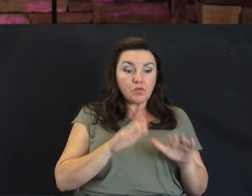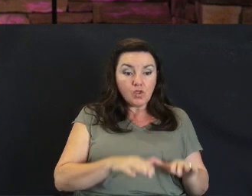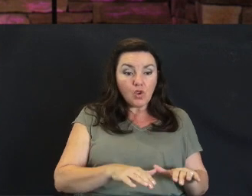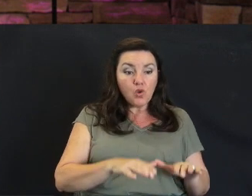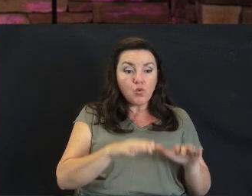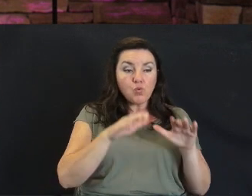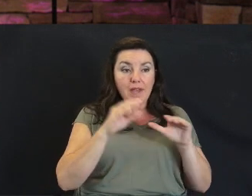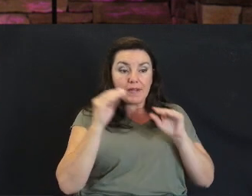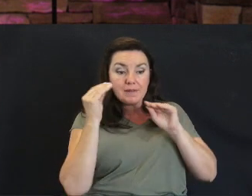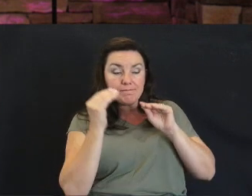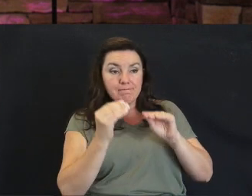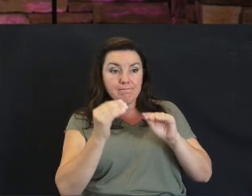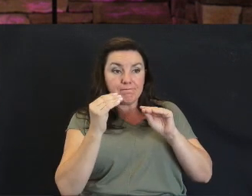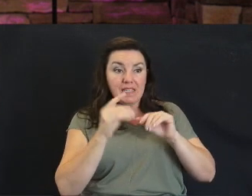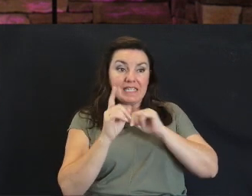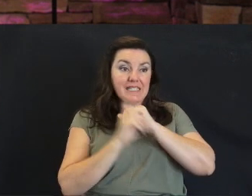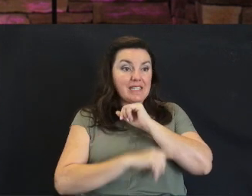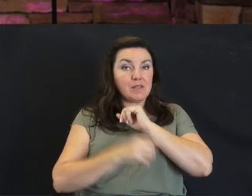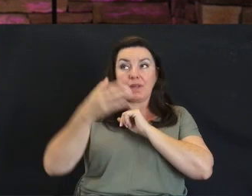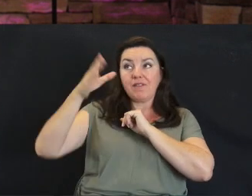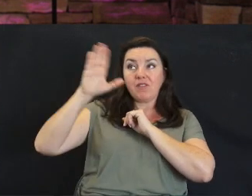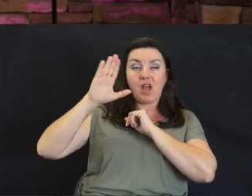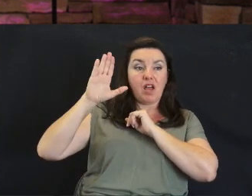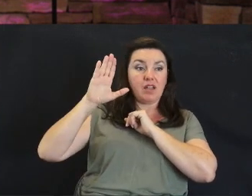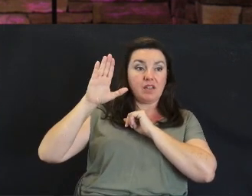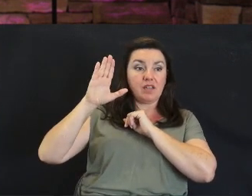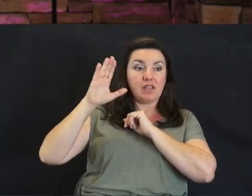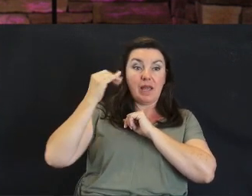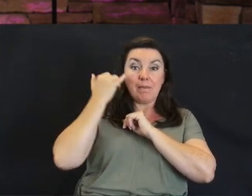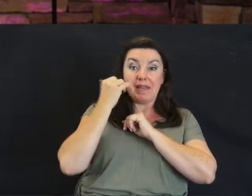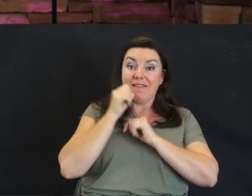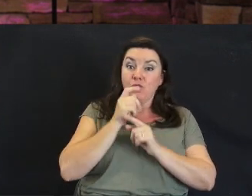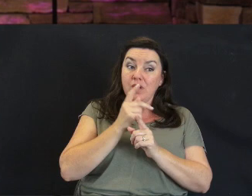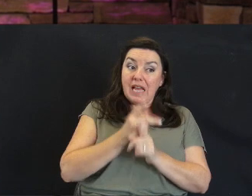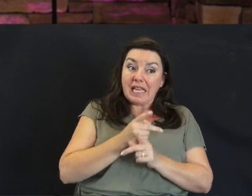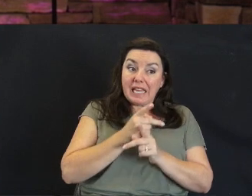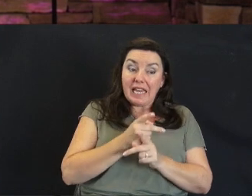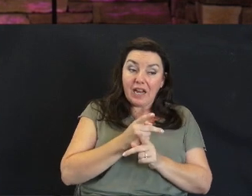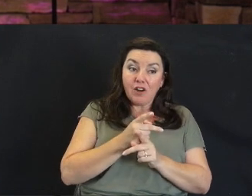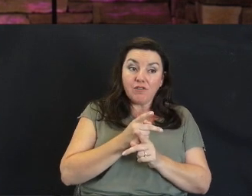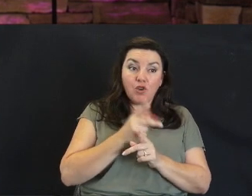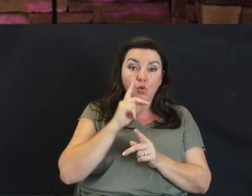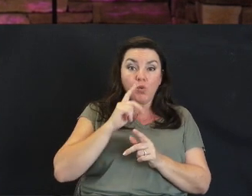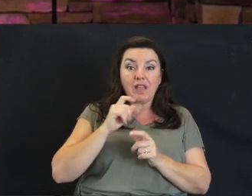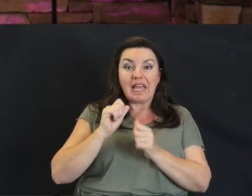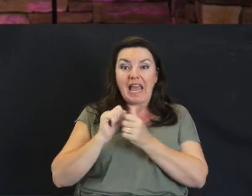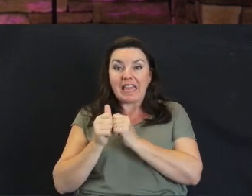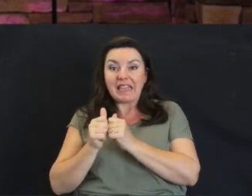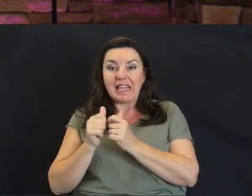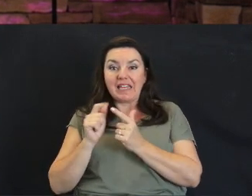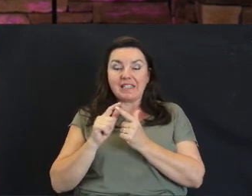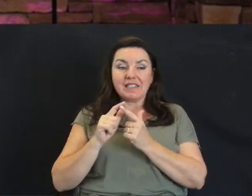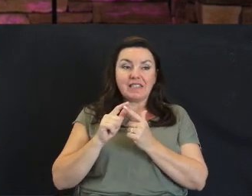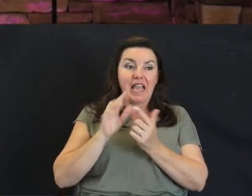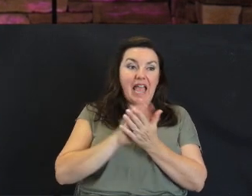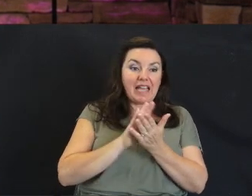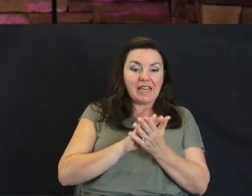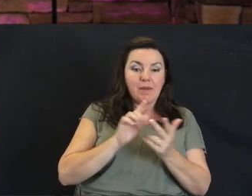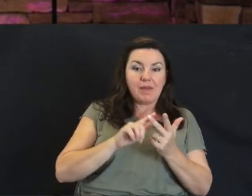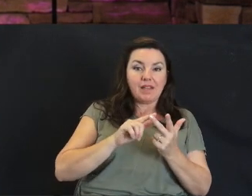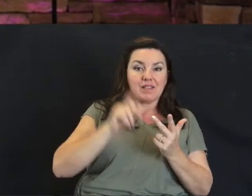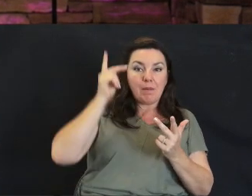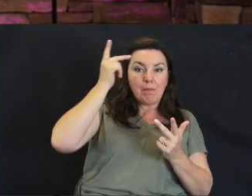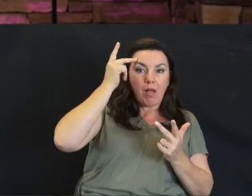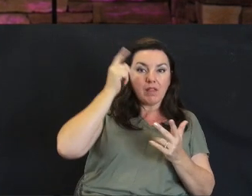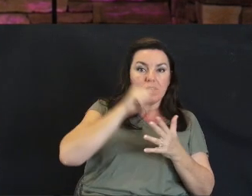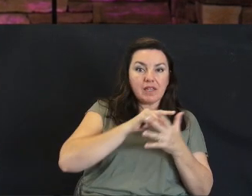them in the instruction And discipline of the Lord But if we are not careful We will let athletics Academics Politics Or something else Take priority